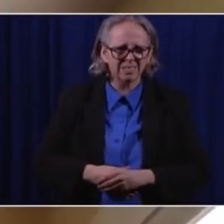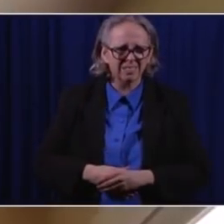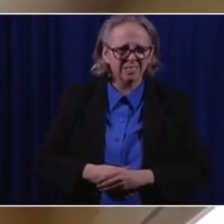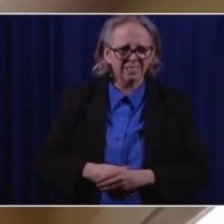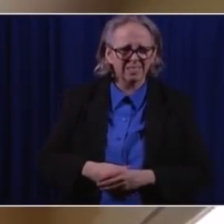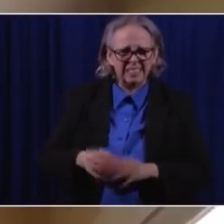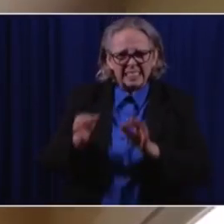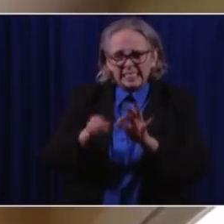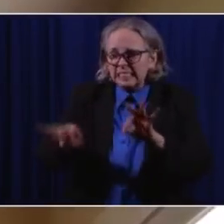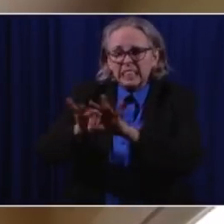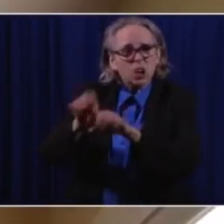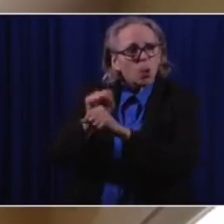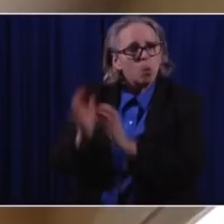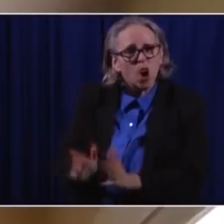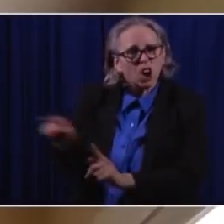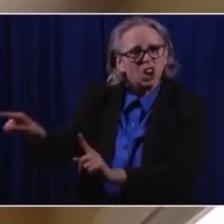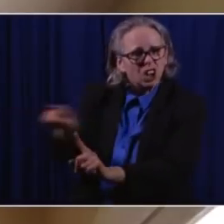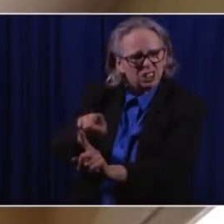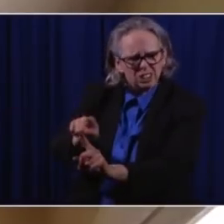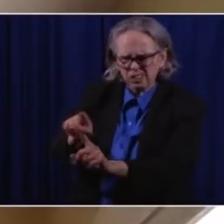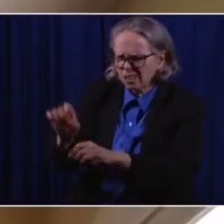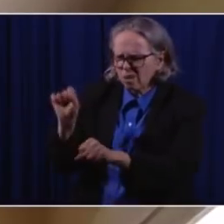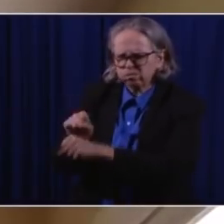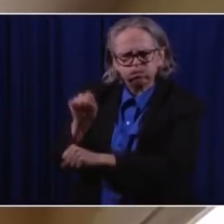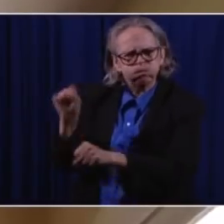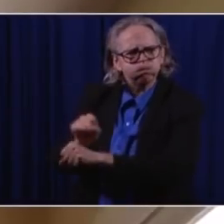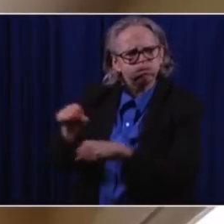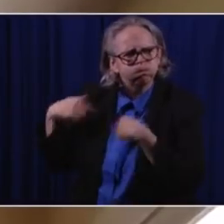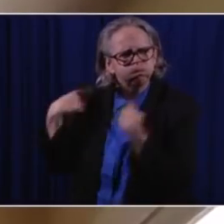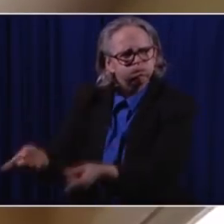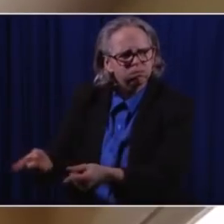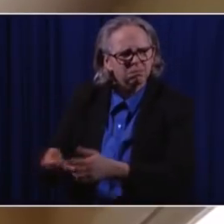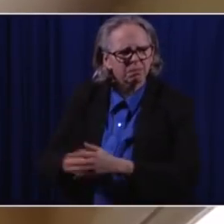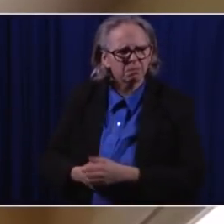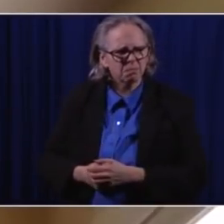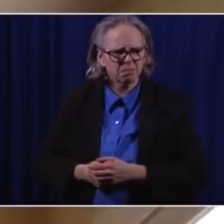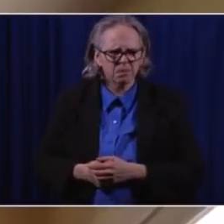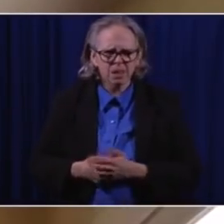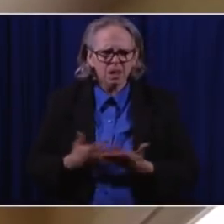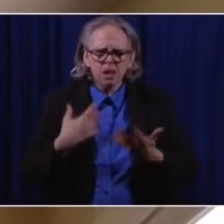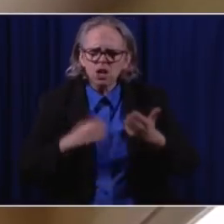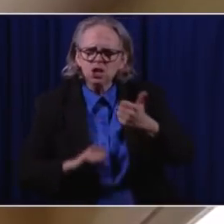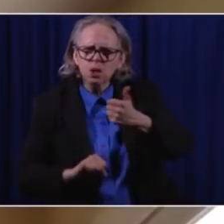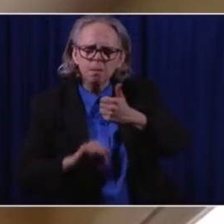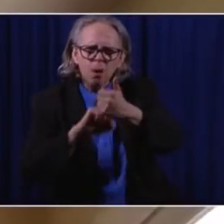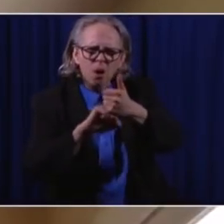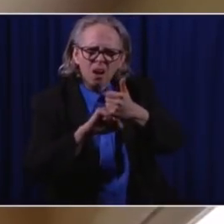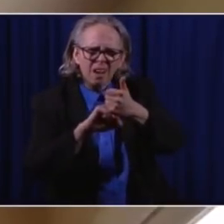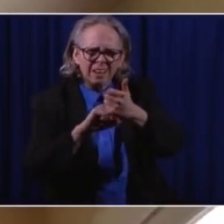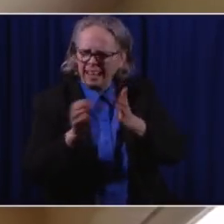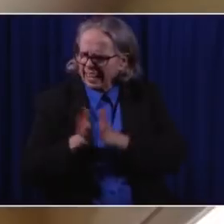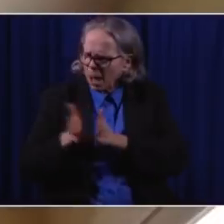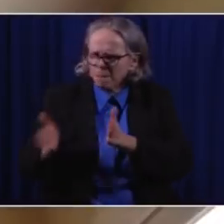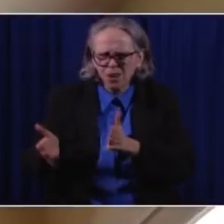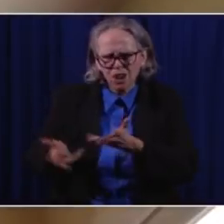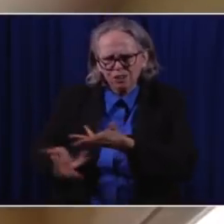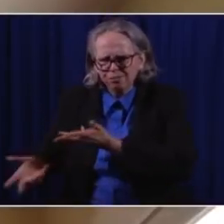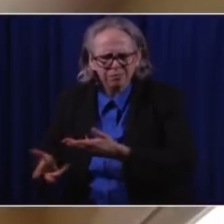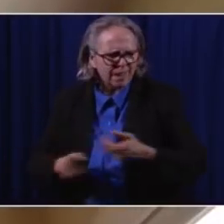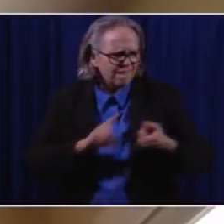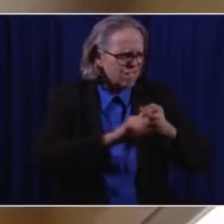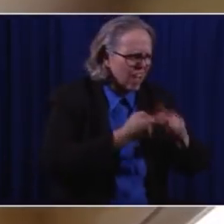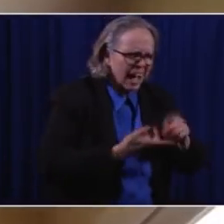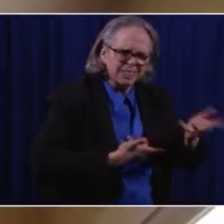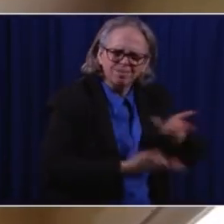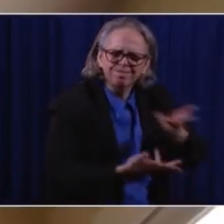And we've been able to reach out to our neighbors and friends and help one another. So as we look forward to Thanksgiving,